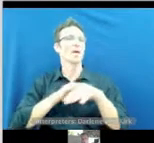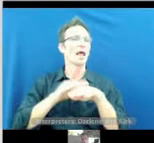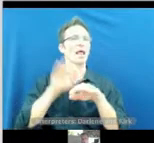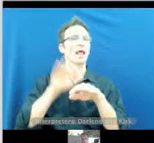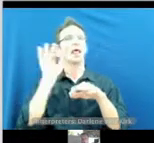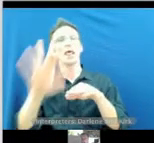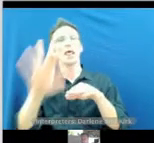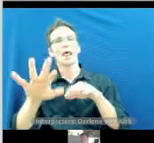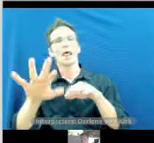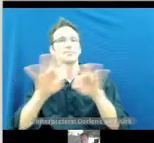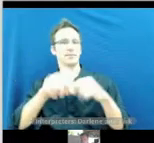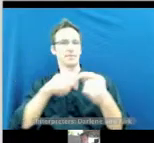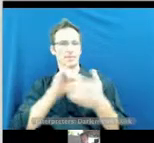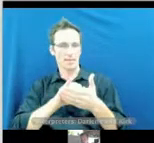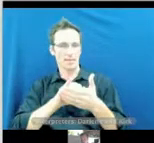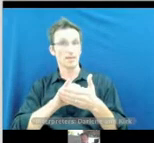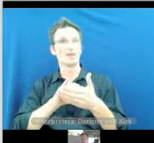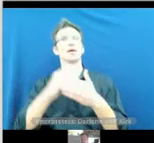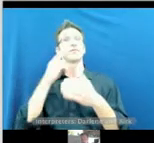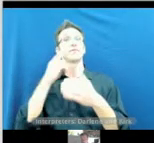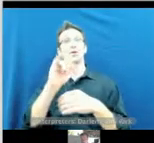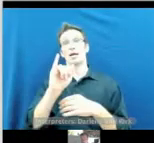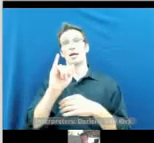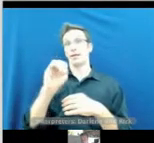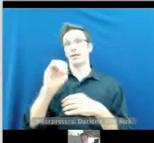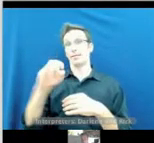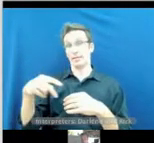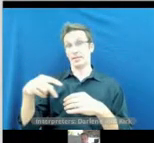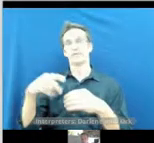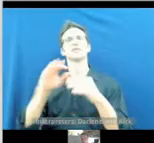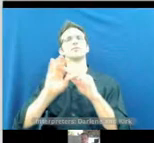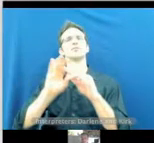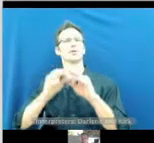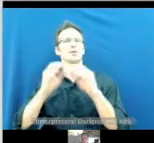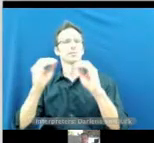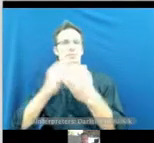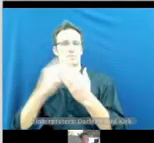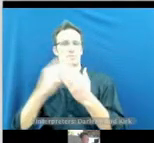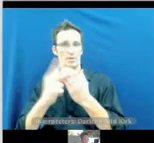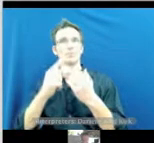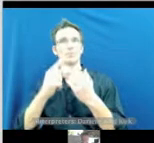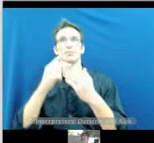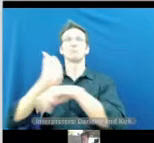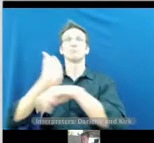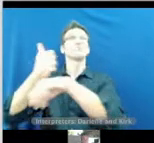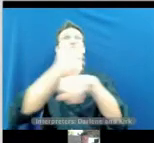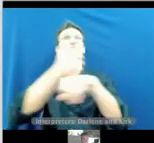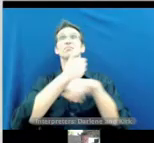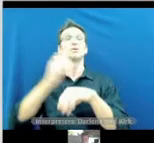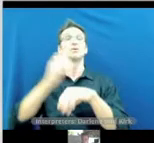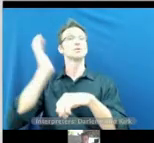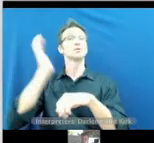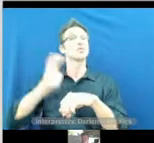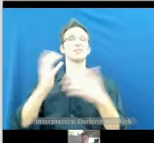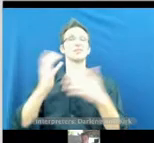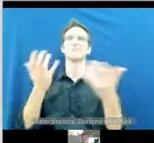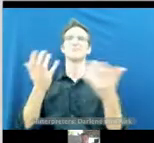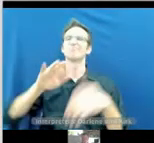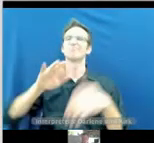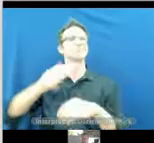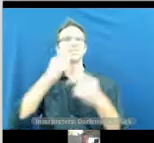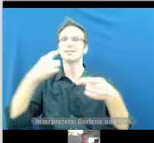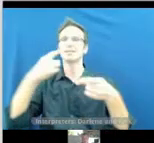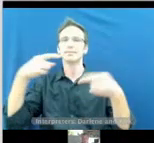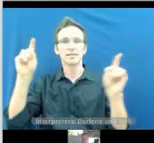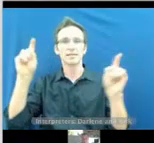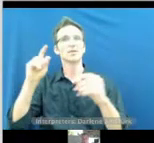to the interpreter education programs that are there, historically have not been successful in incorporating deafblind